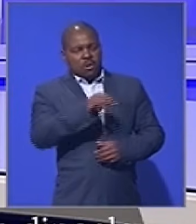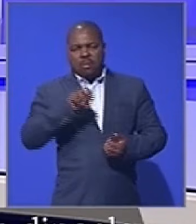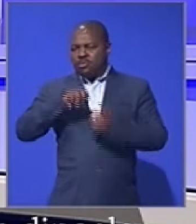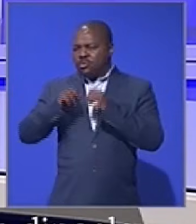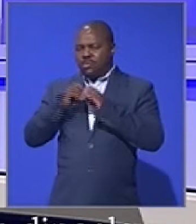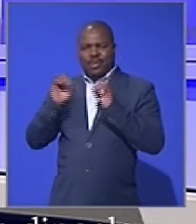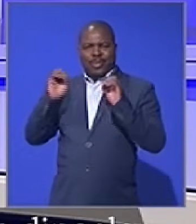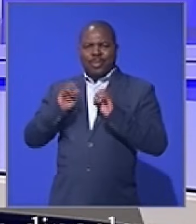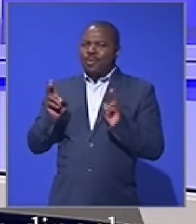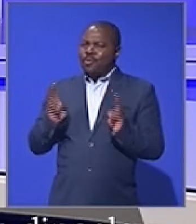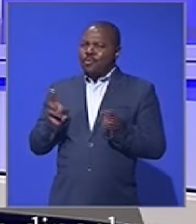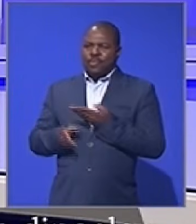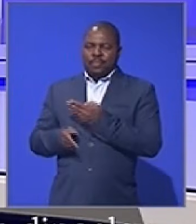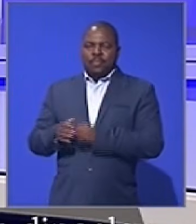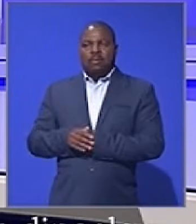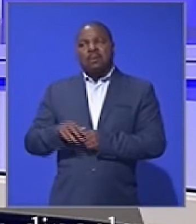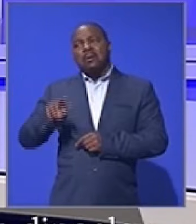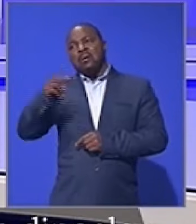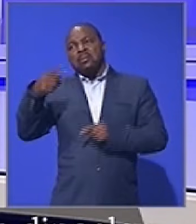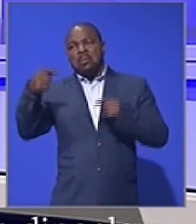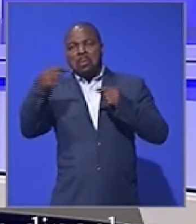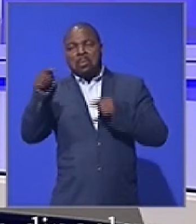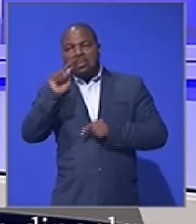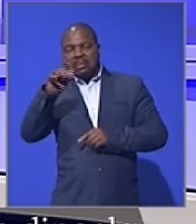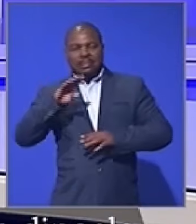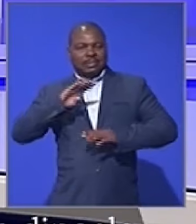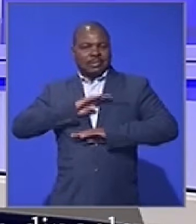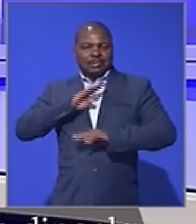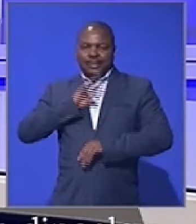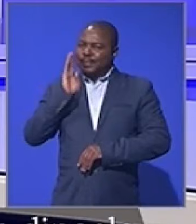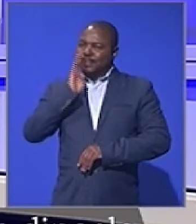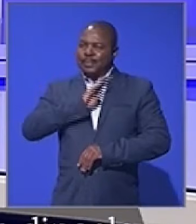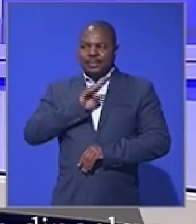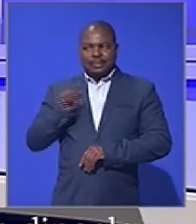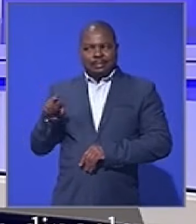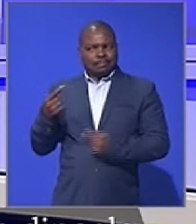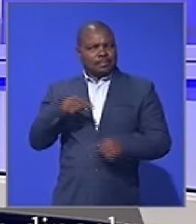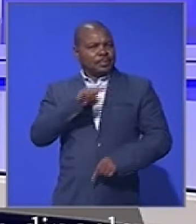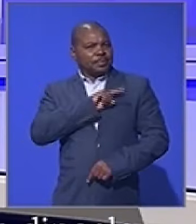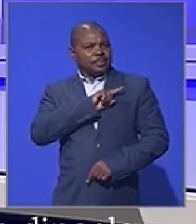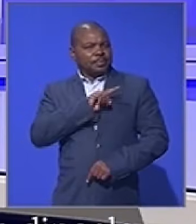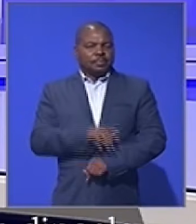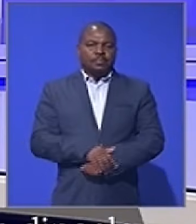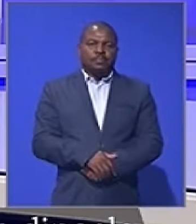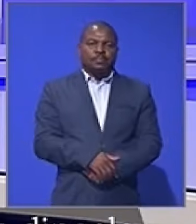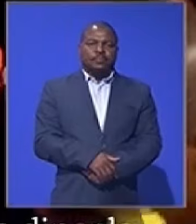tlago. Makgotlakganetšo a mmalwa a bontšhitše go se kgotsofatšwe ke se.